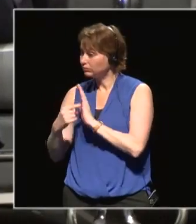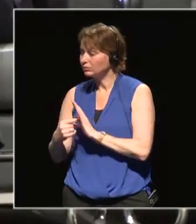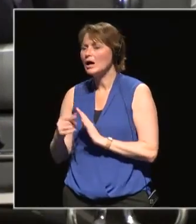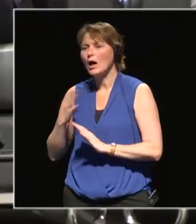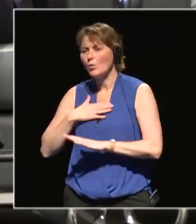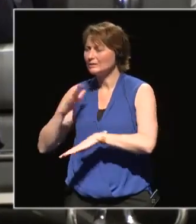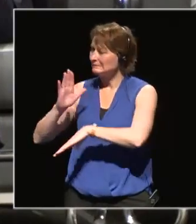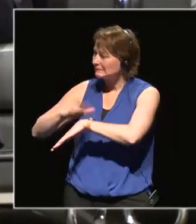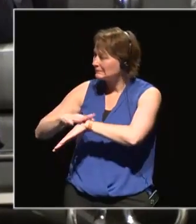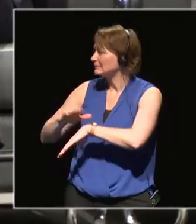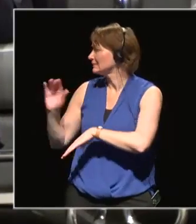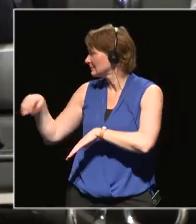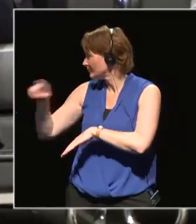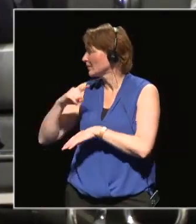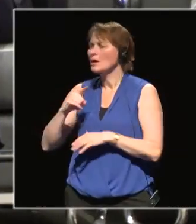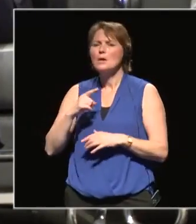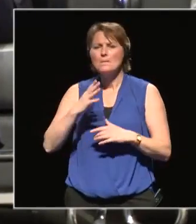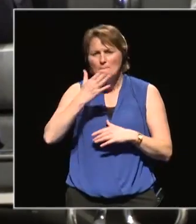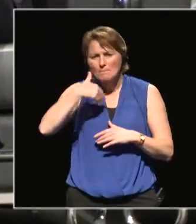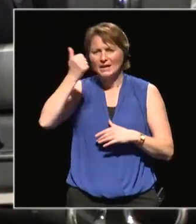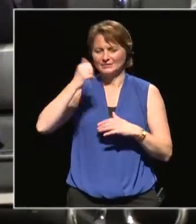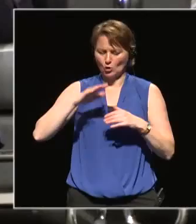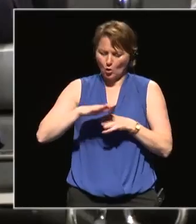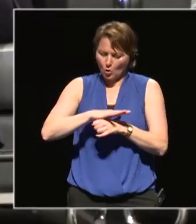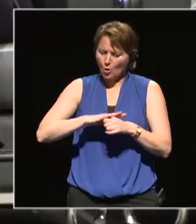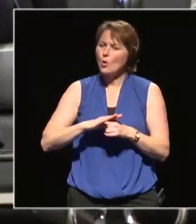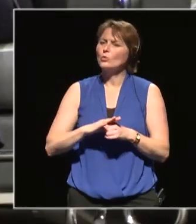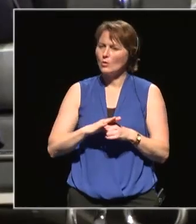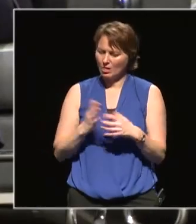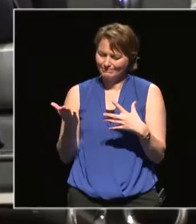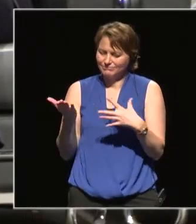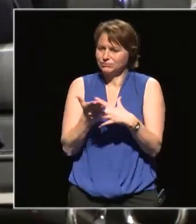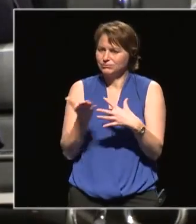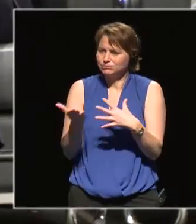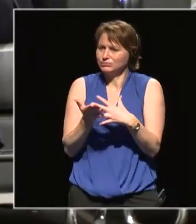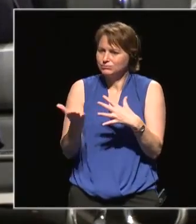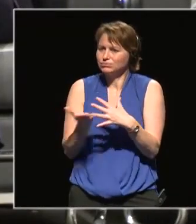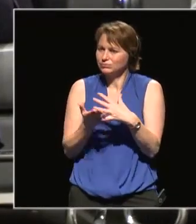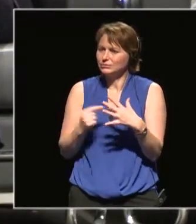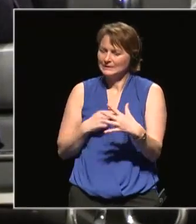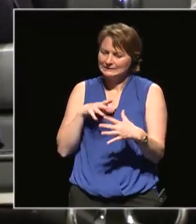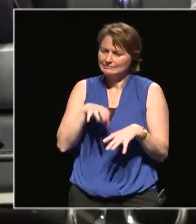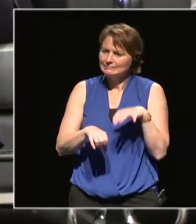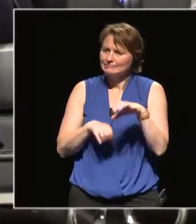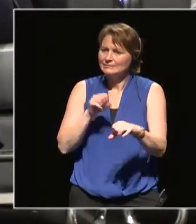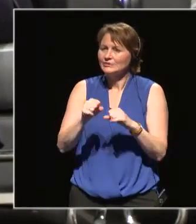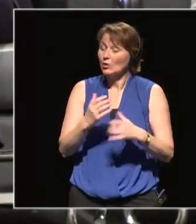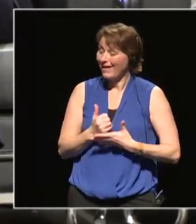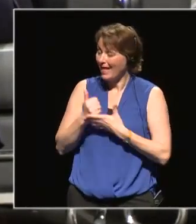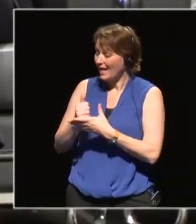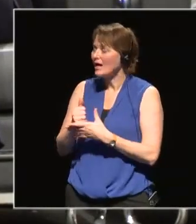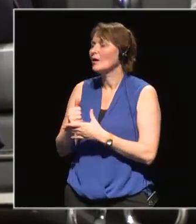call for better local intervention by developed countries to help to change the situation in developing countries to